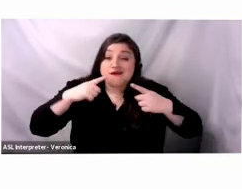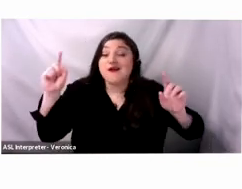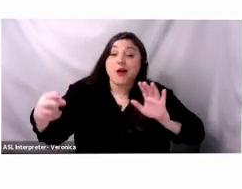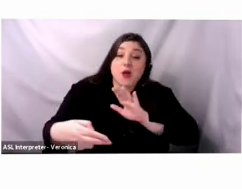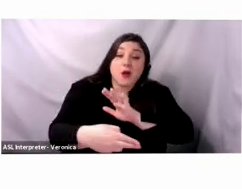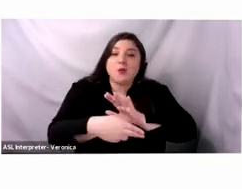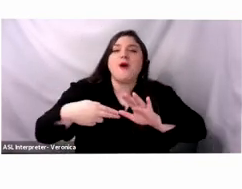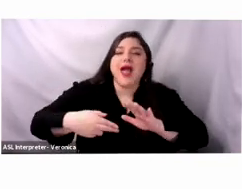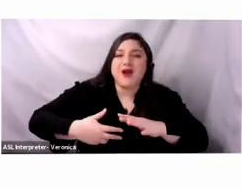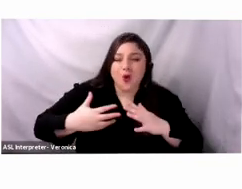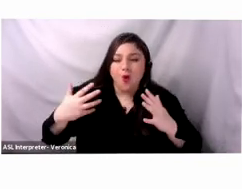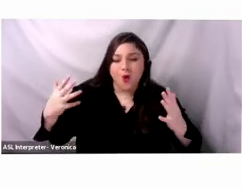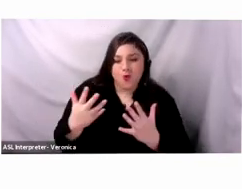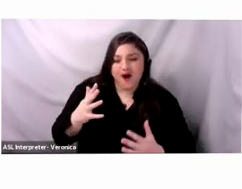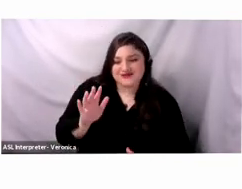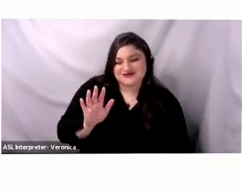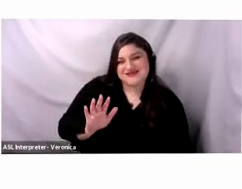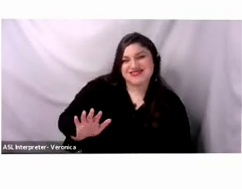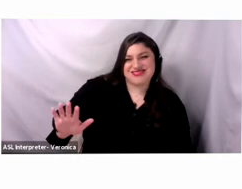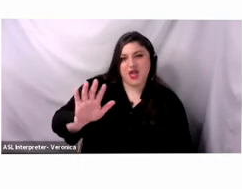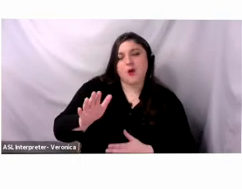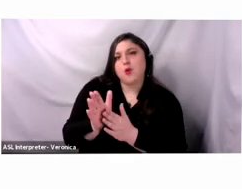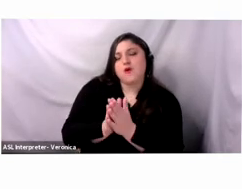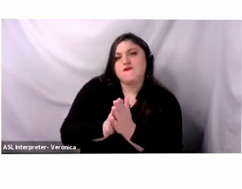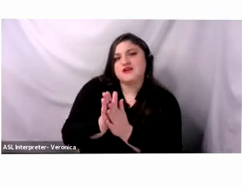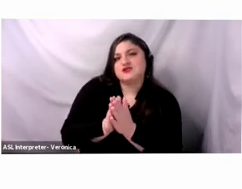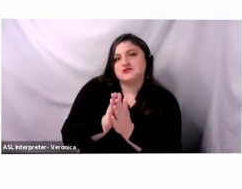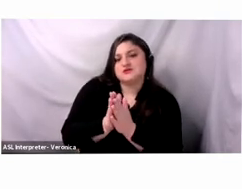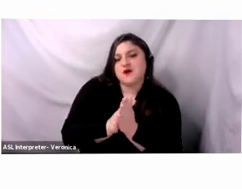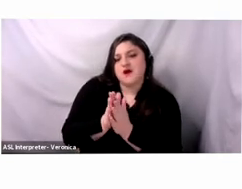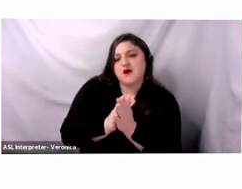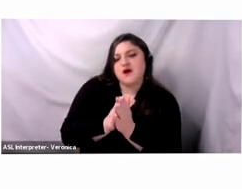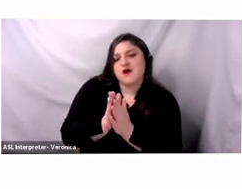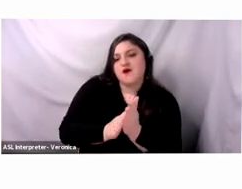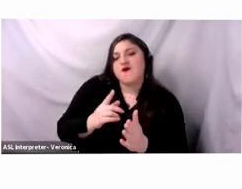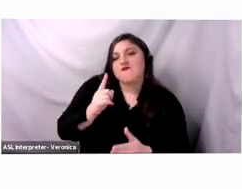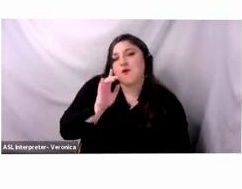to their consumer-centered economies, because